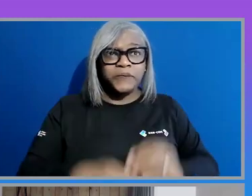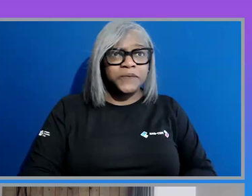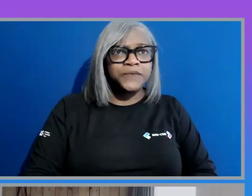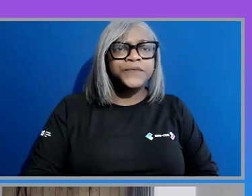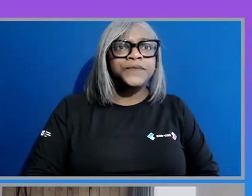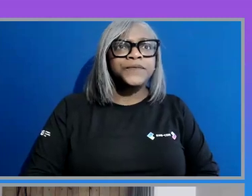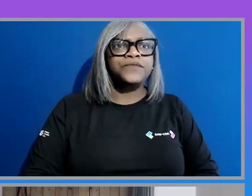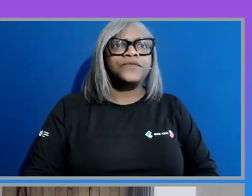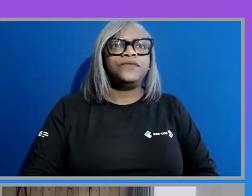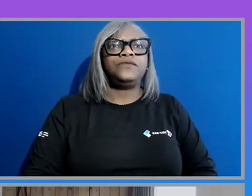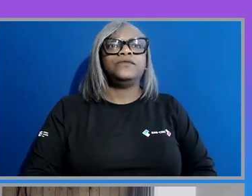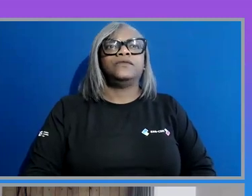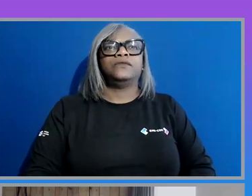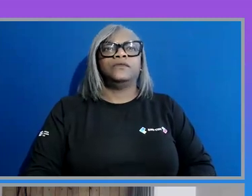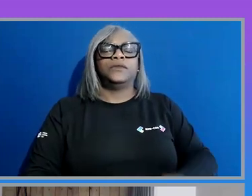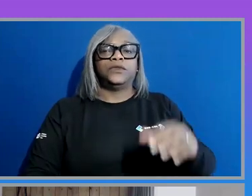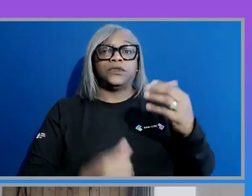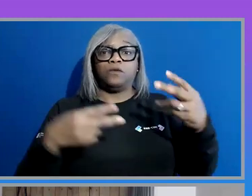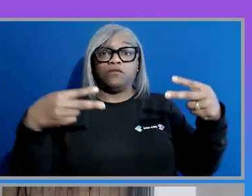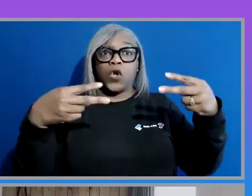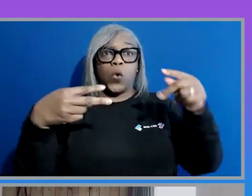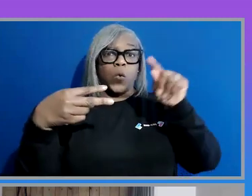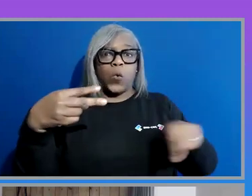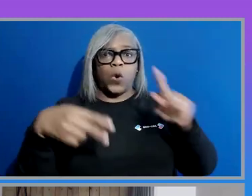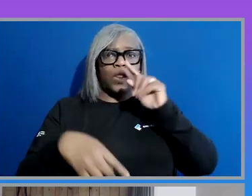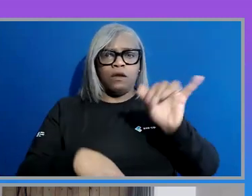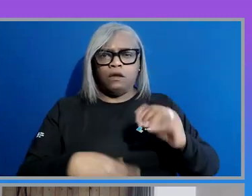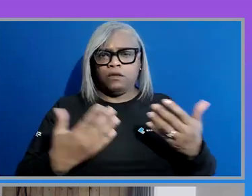Let's imagine what this code might look like. Now, the